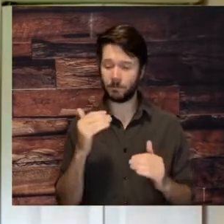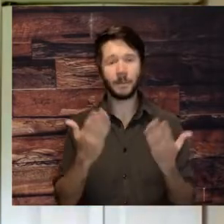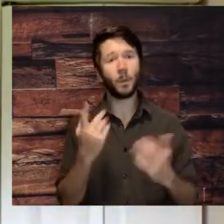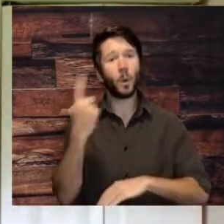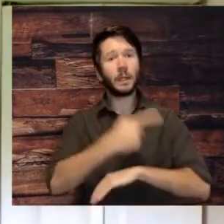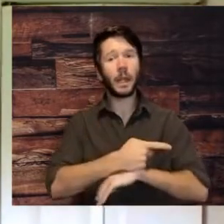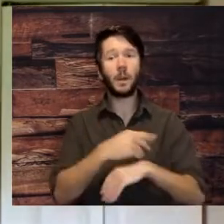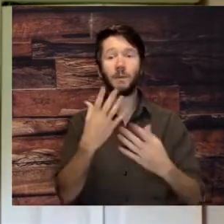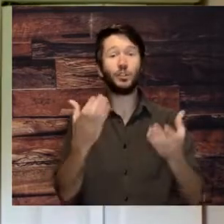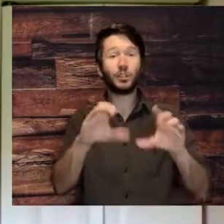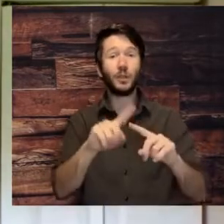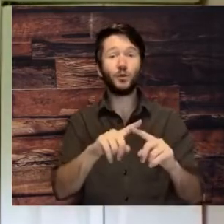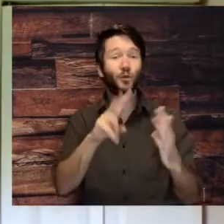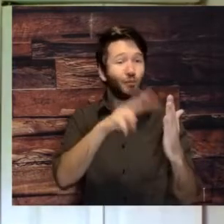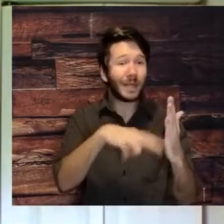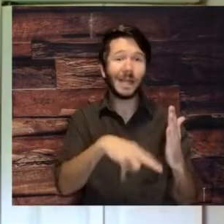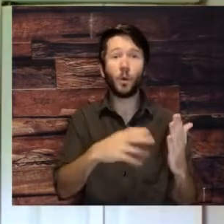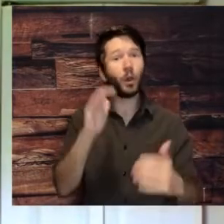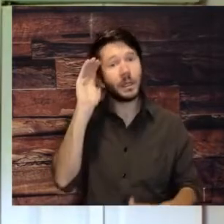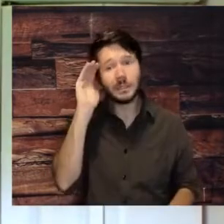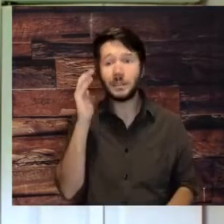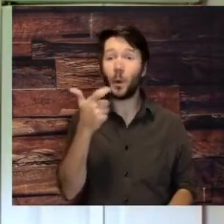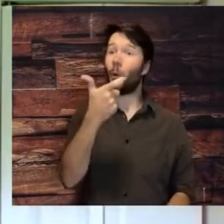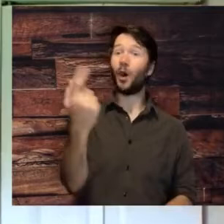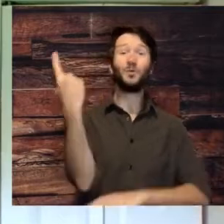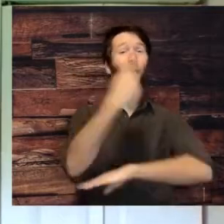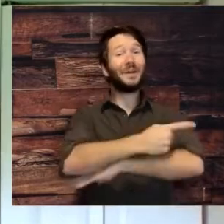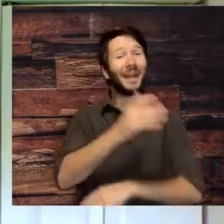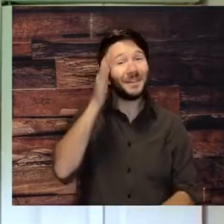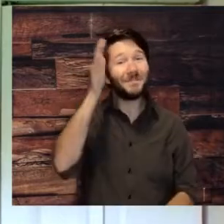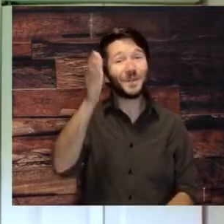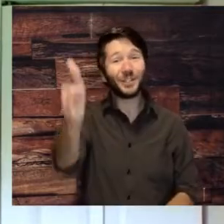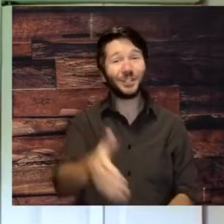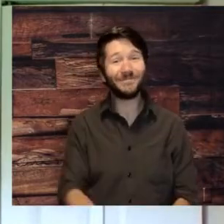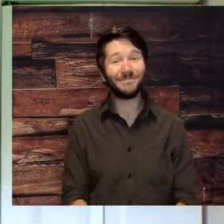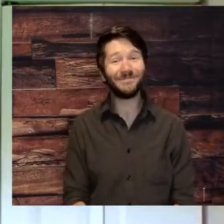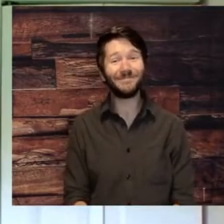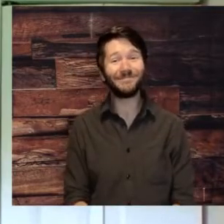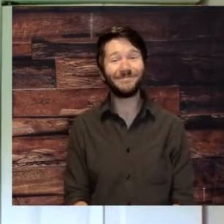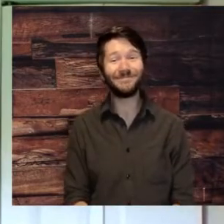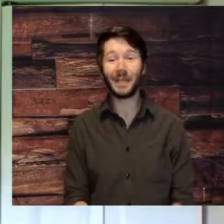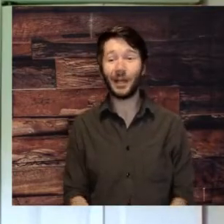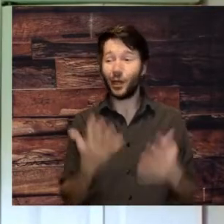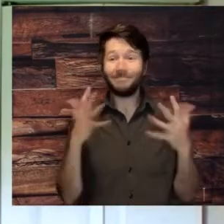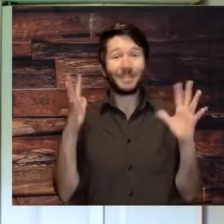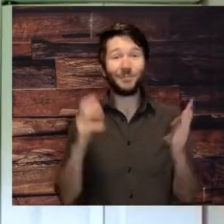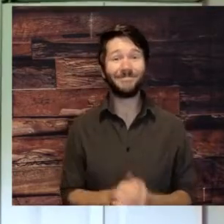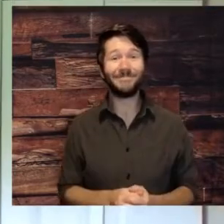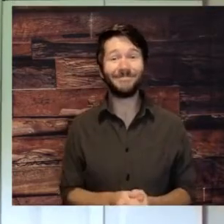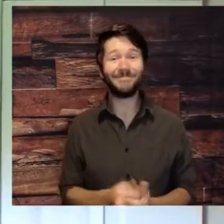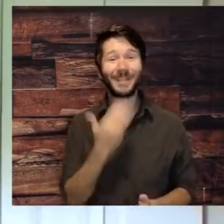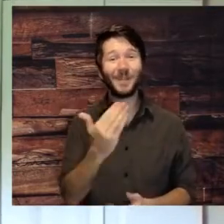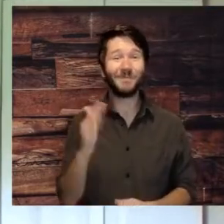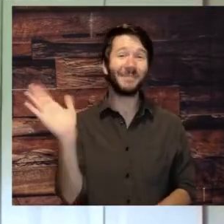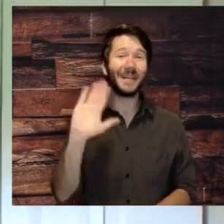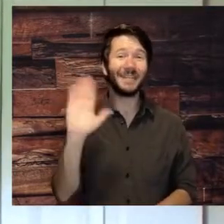hope that maybe you'll give it a chance to read or listen to or watch one day in the future. All right,